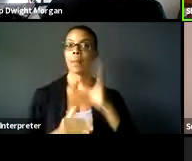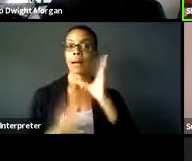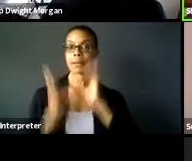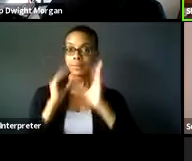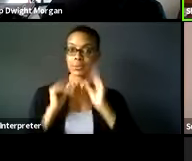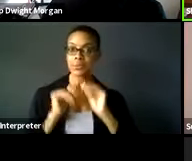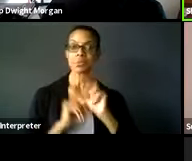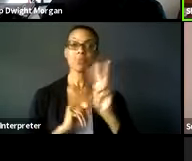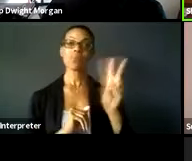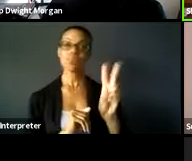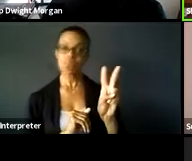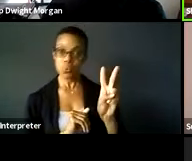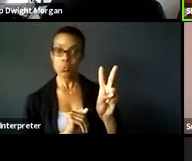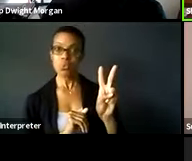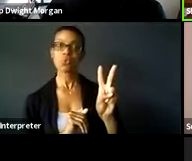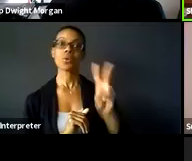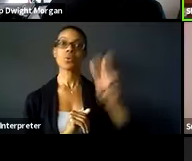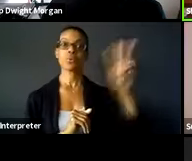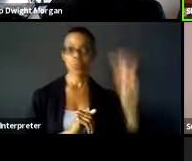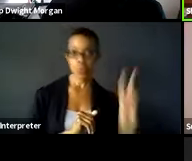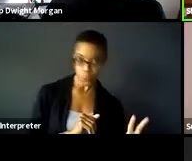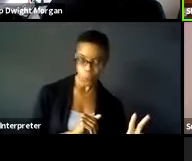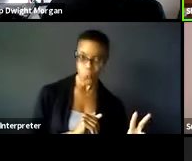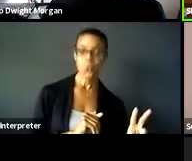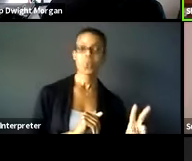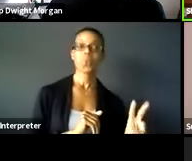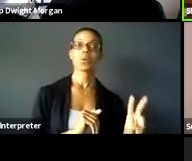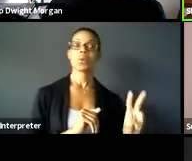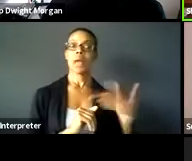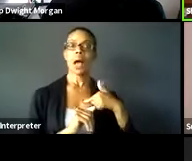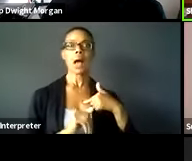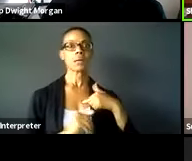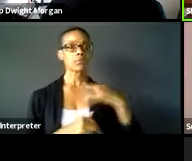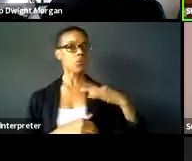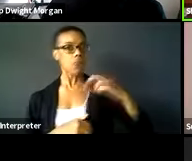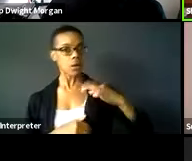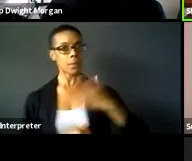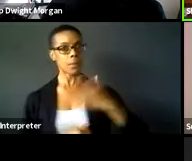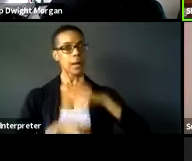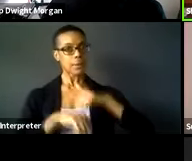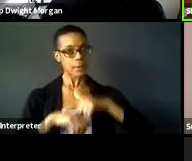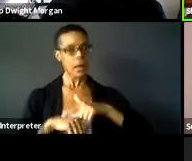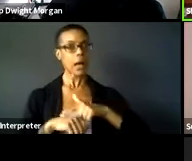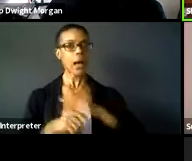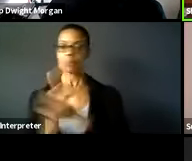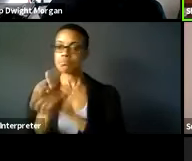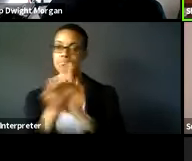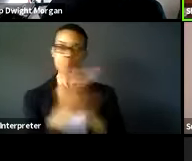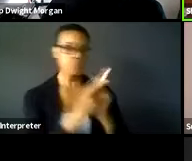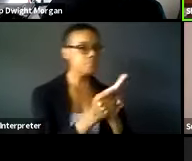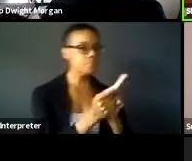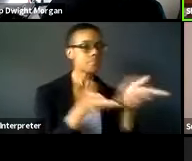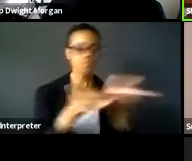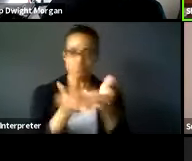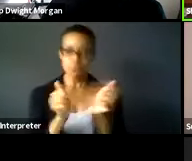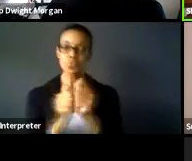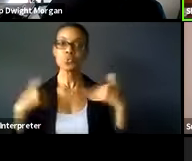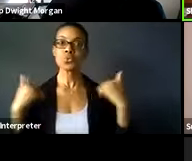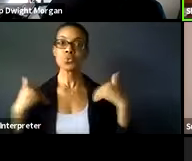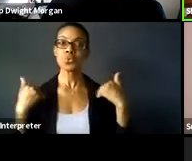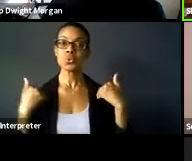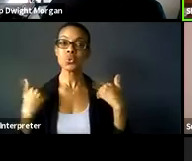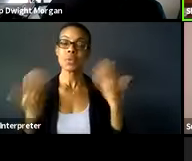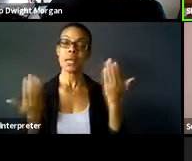Vancouver, in Victoria. I keep giving my time. And I wonder for us in this type of